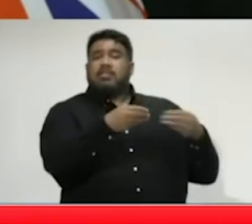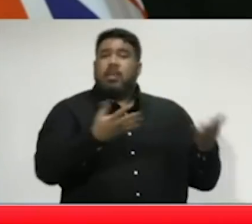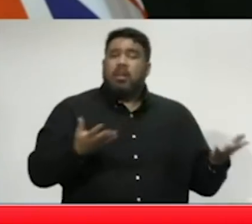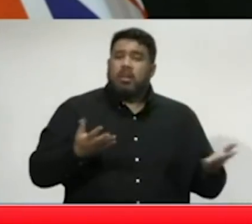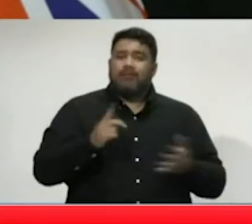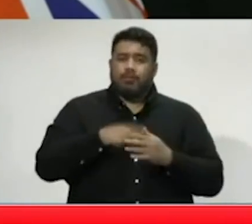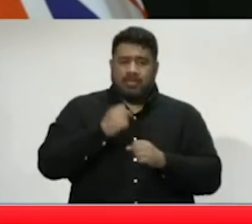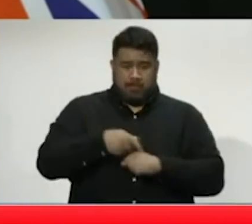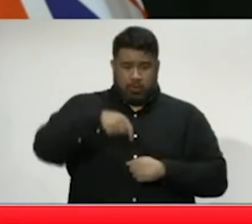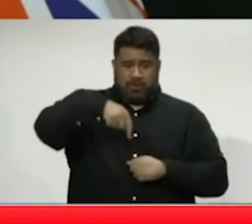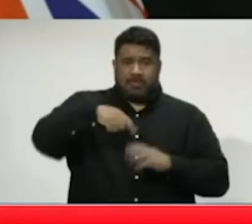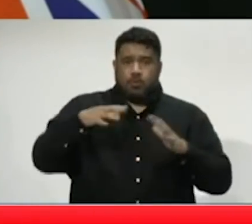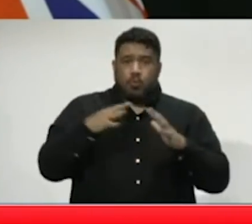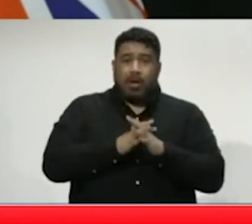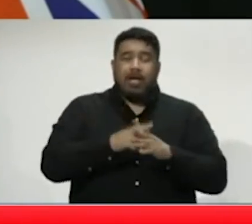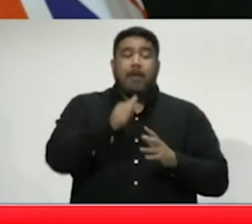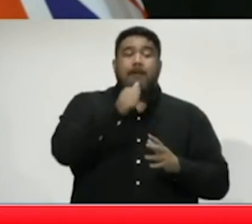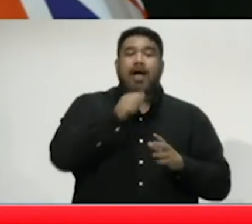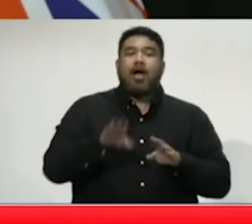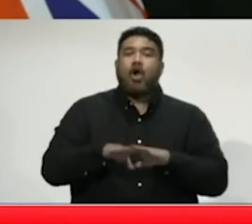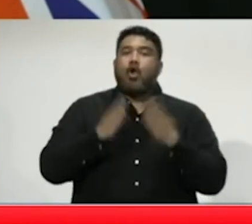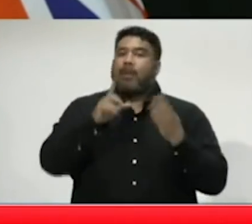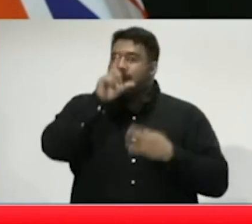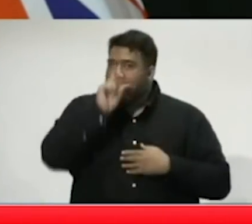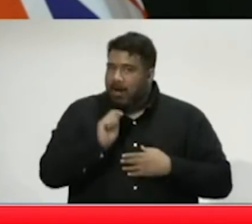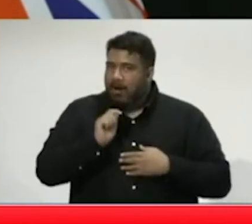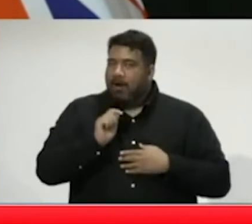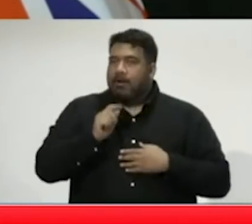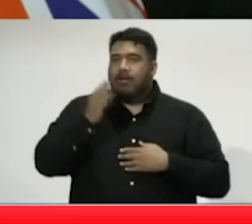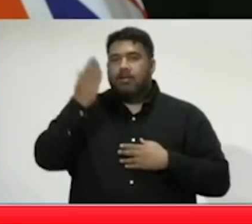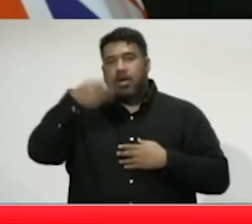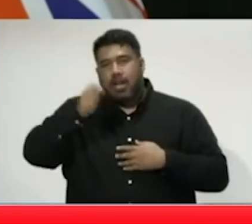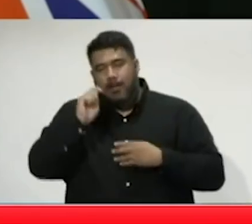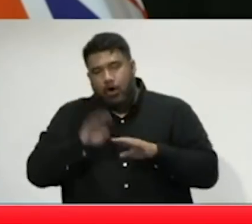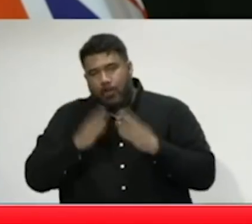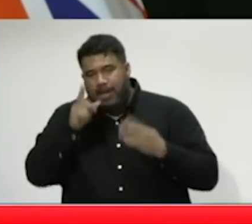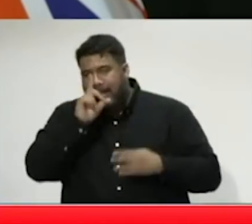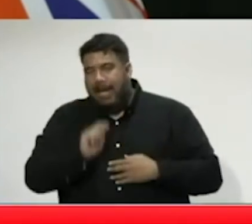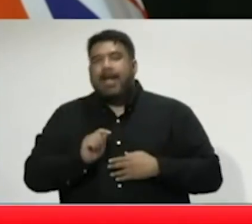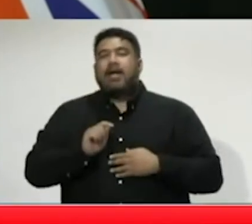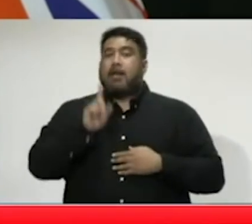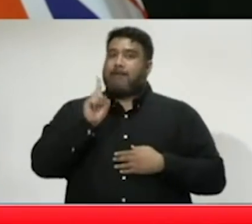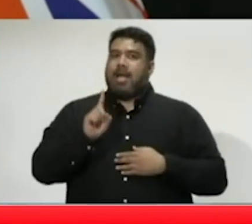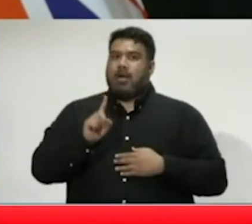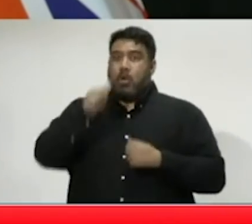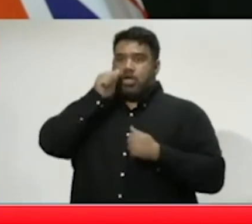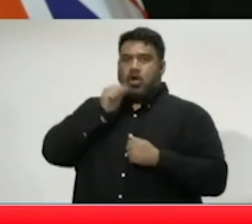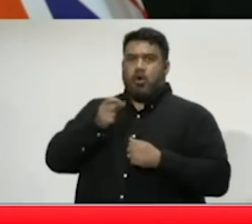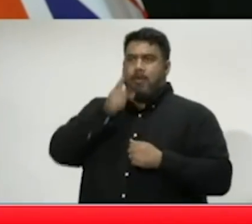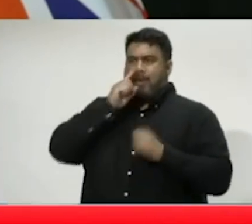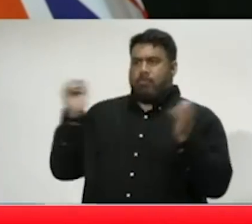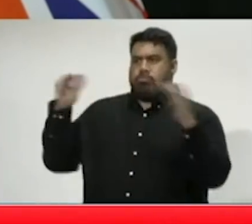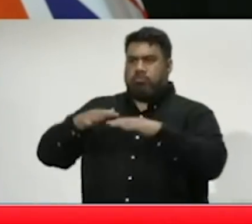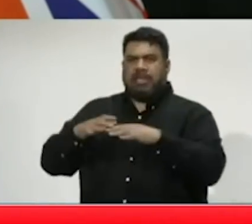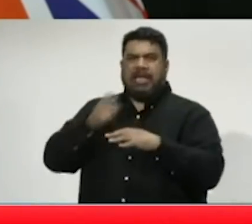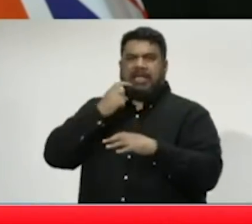being able to open, but with strict level 2 restrictions around being seated and being separated in place in order to